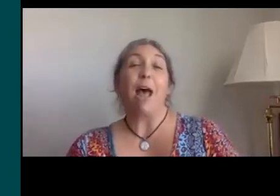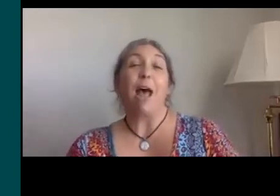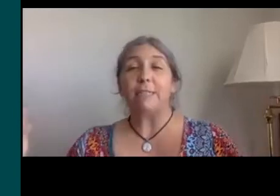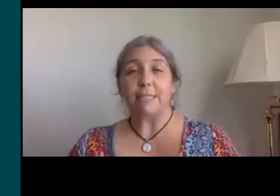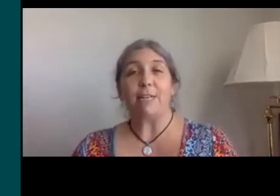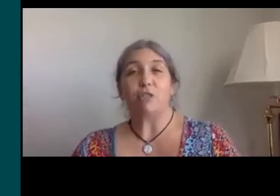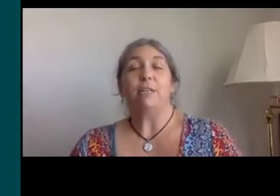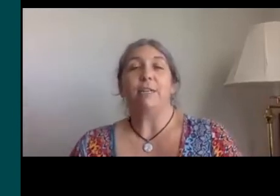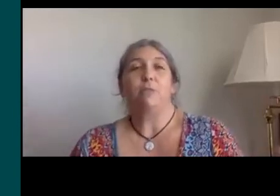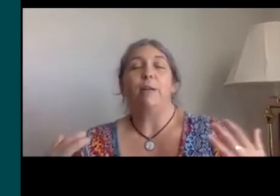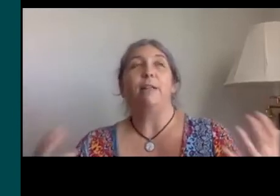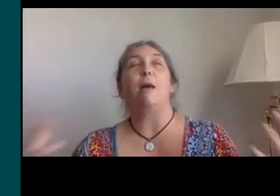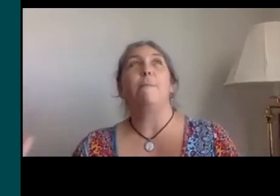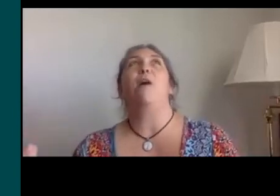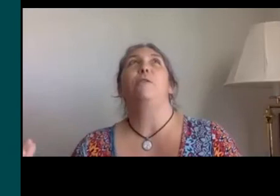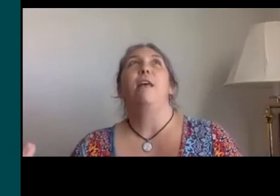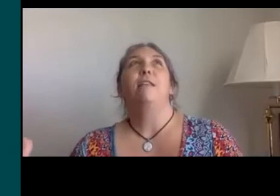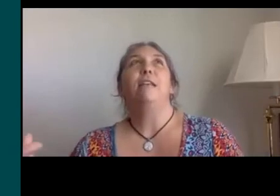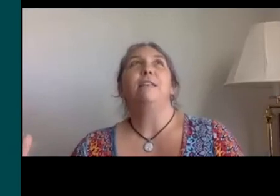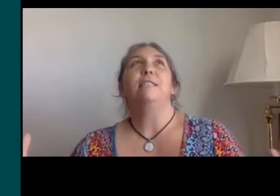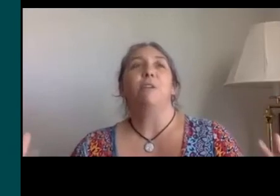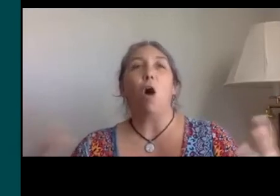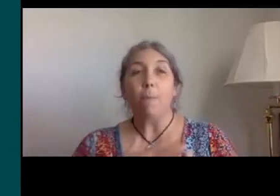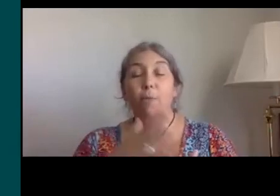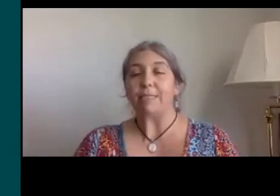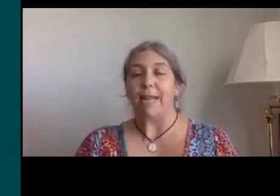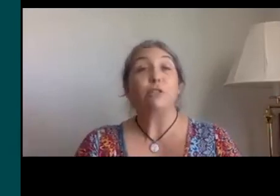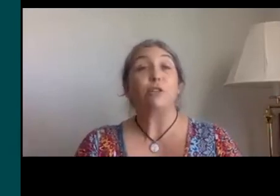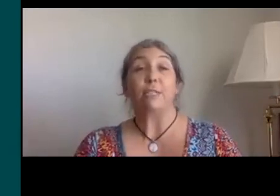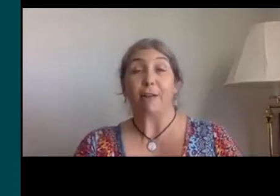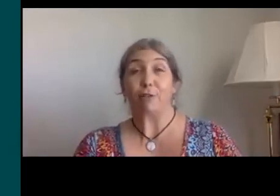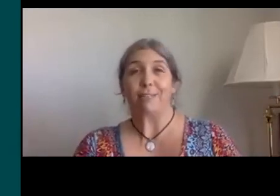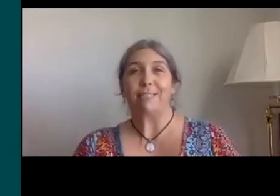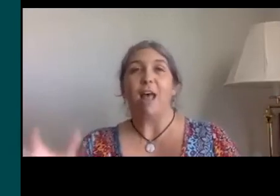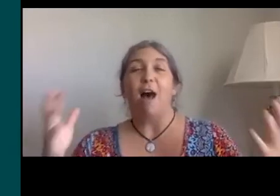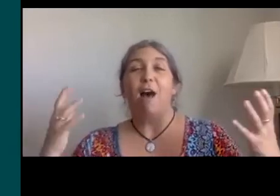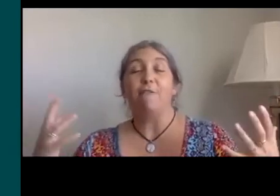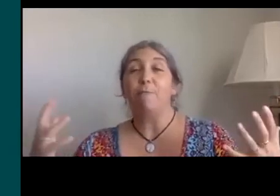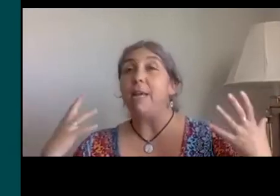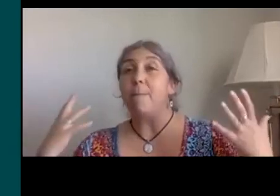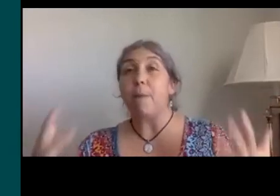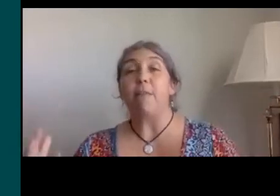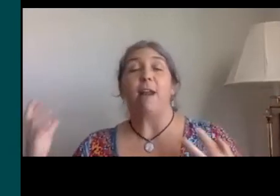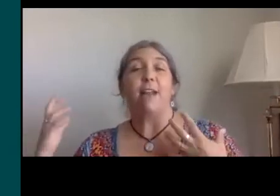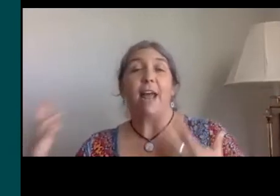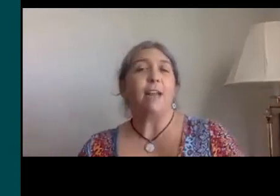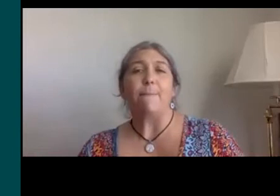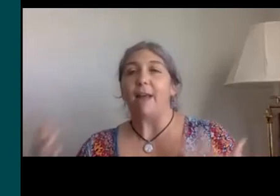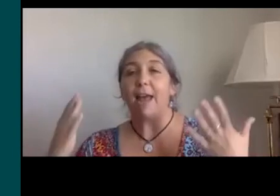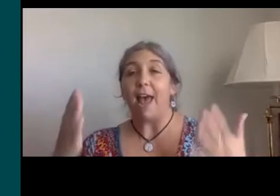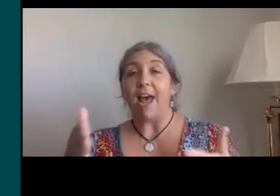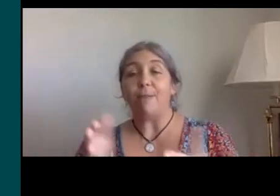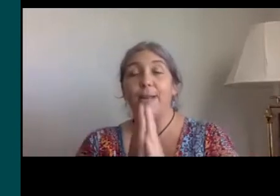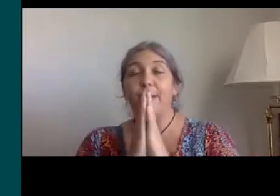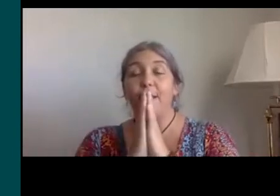My presentation is really about these complex intersections of being a mother and an academic.